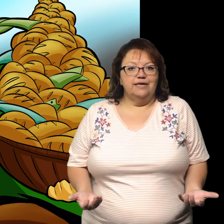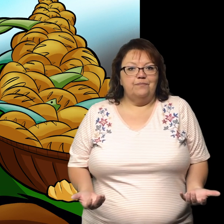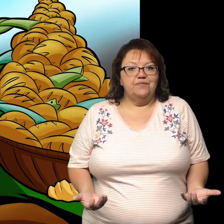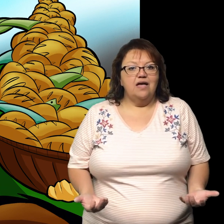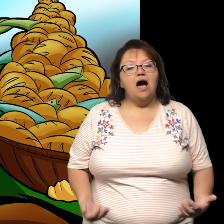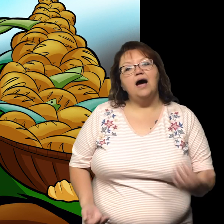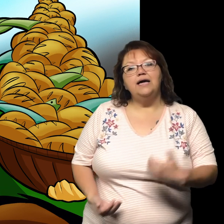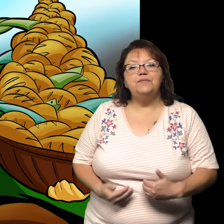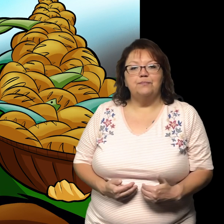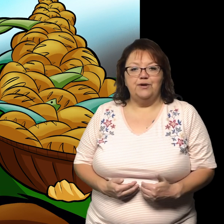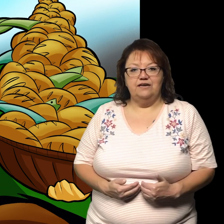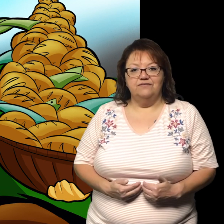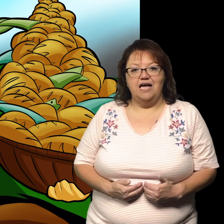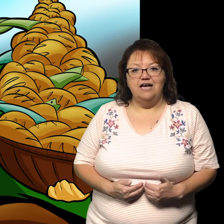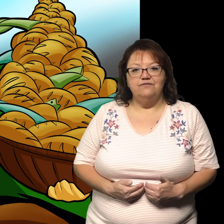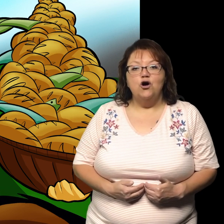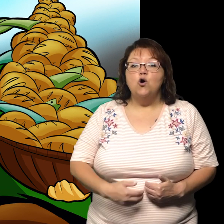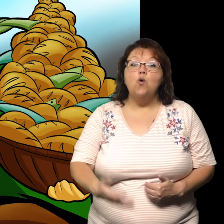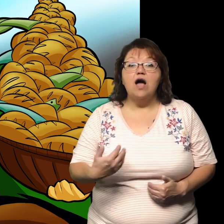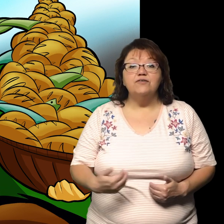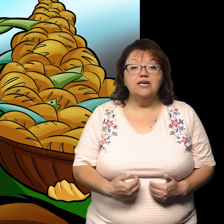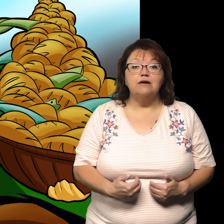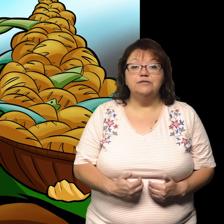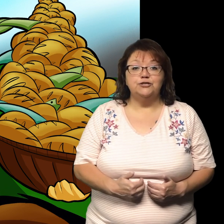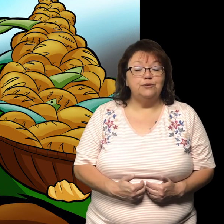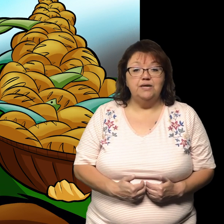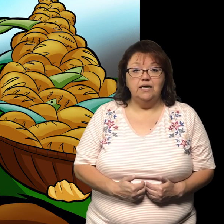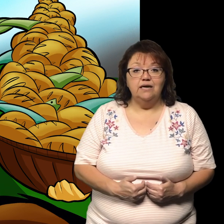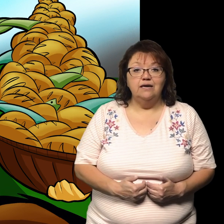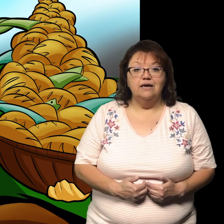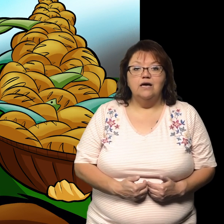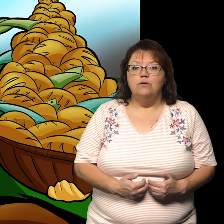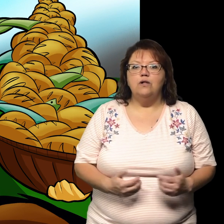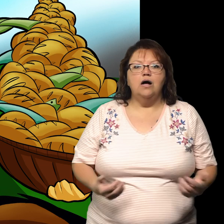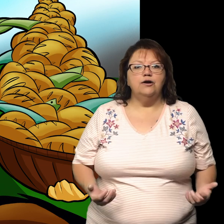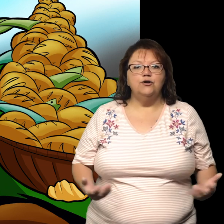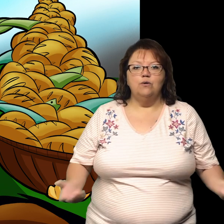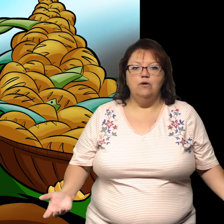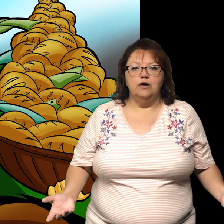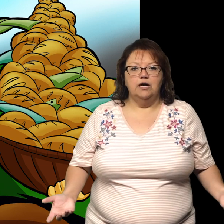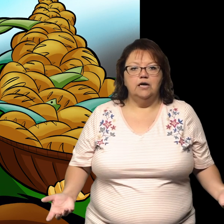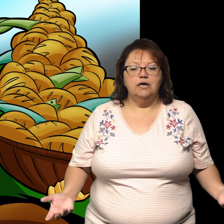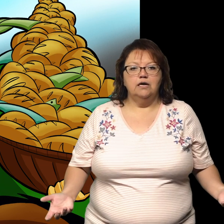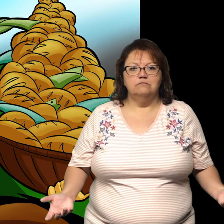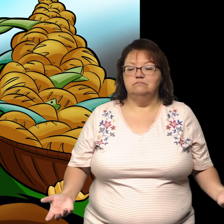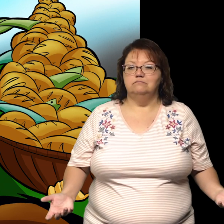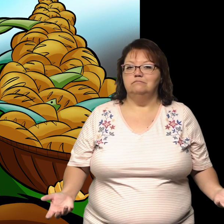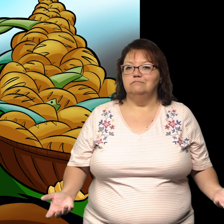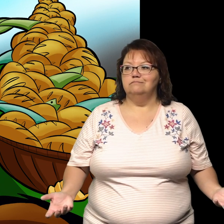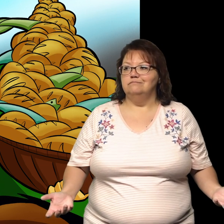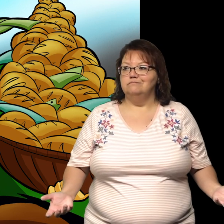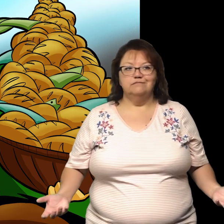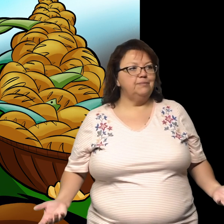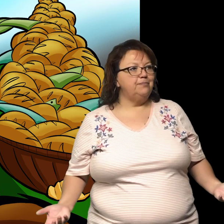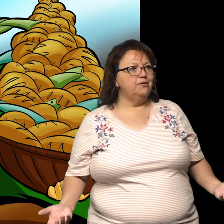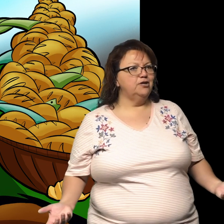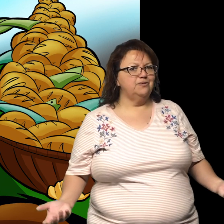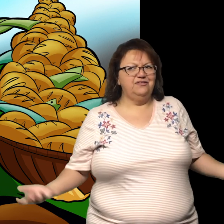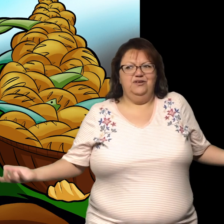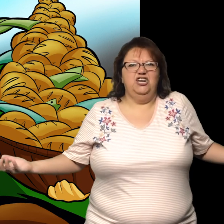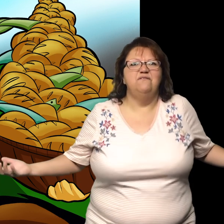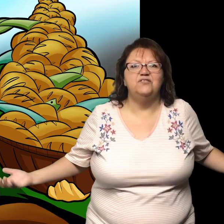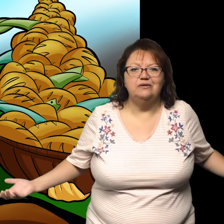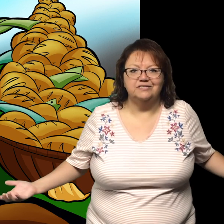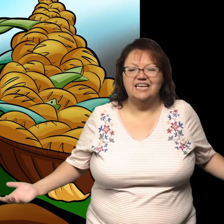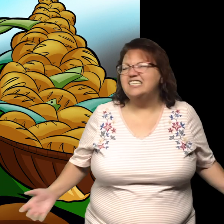Jesus told them, I am the bread of life. Whoever comes to me will hunger no more. The people looked